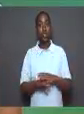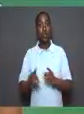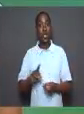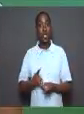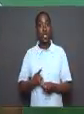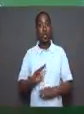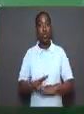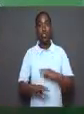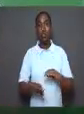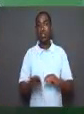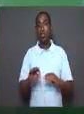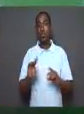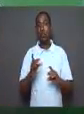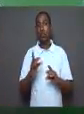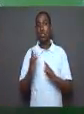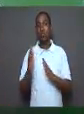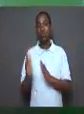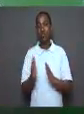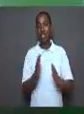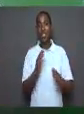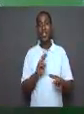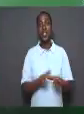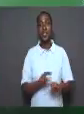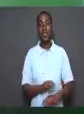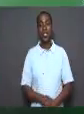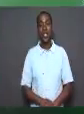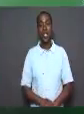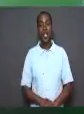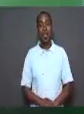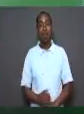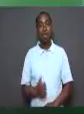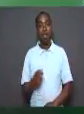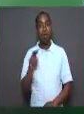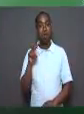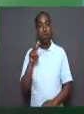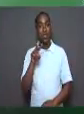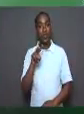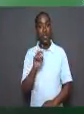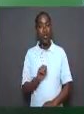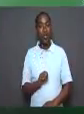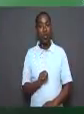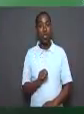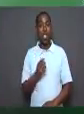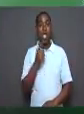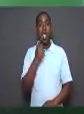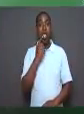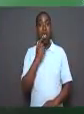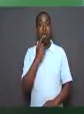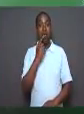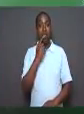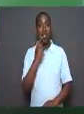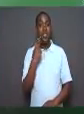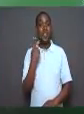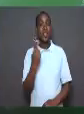process. We primarily focused on the role of the mouth in the